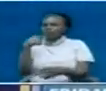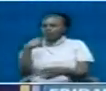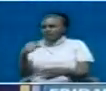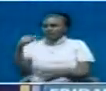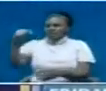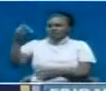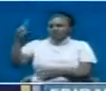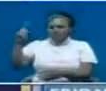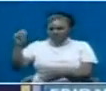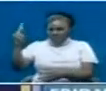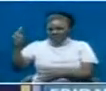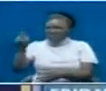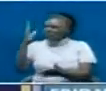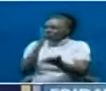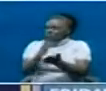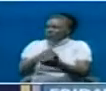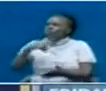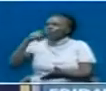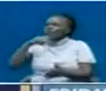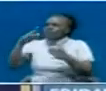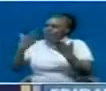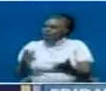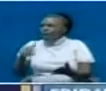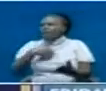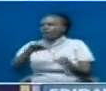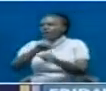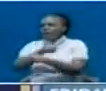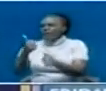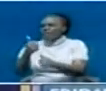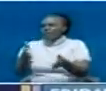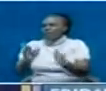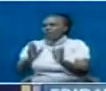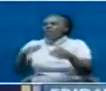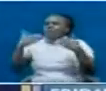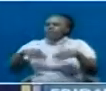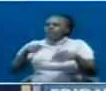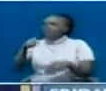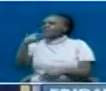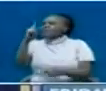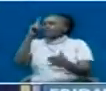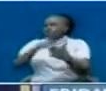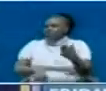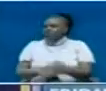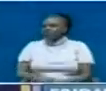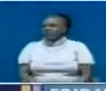genre? Is that really how you say it, or is there another way to say it? We asked the people on the streets, and this is what they said.